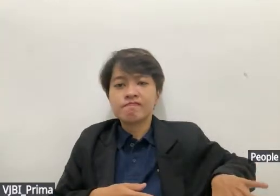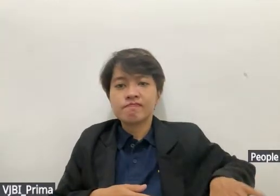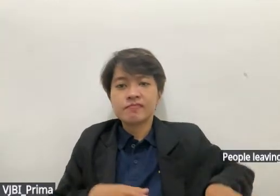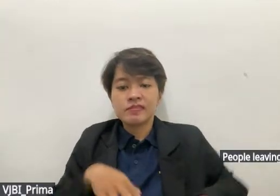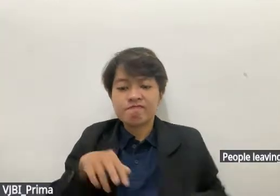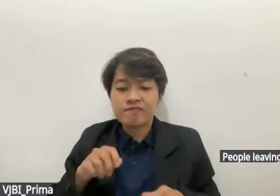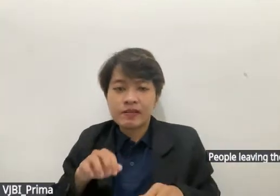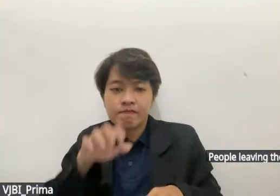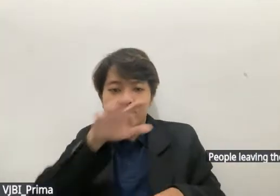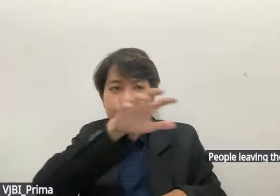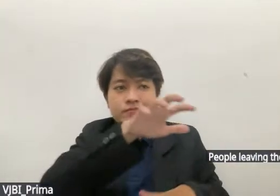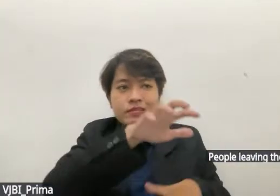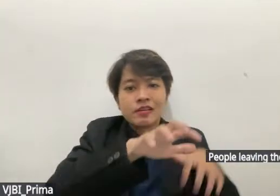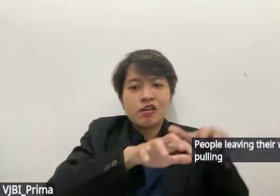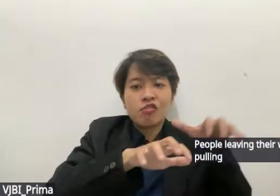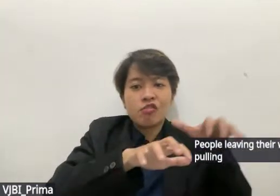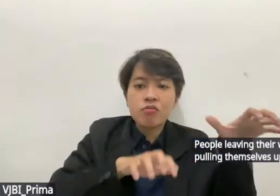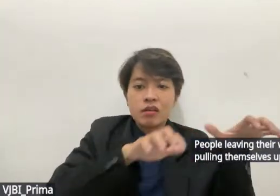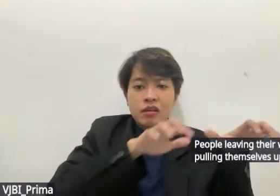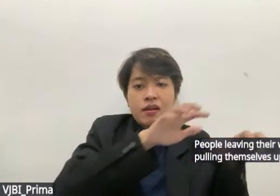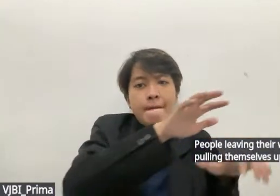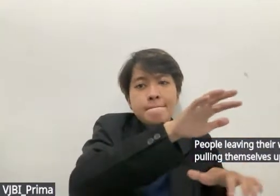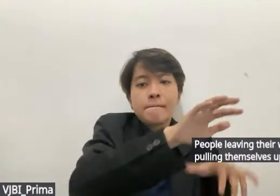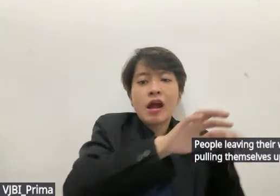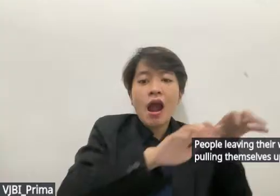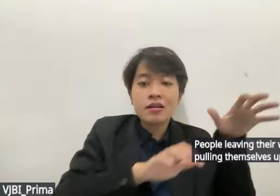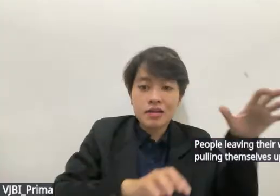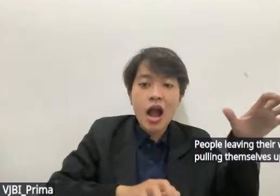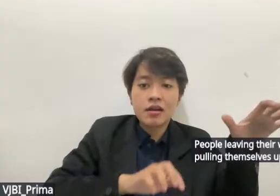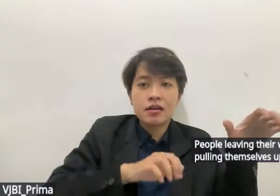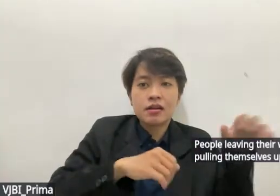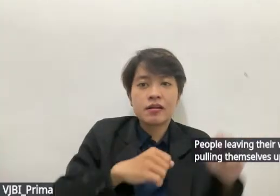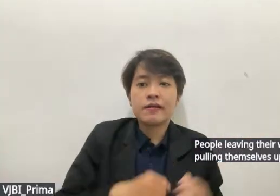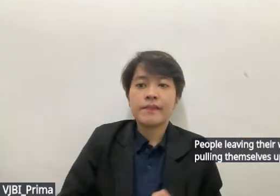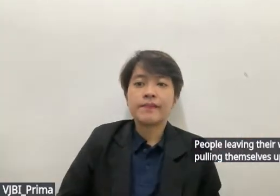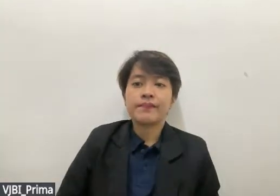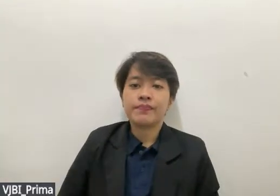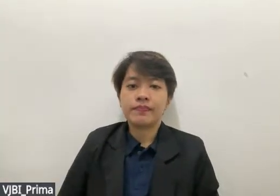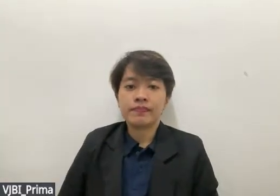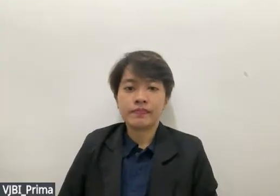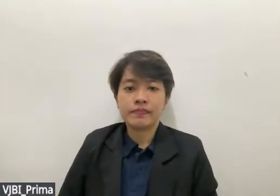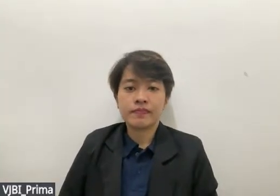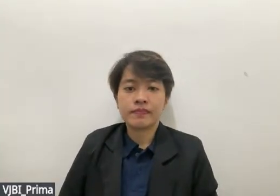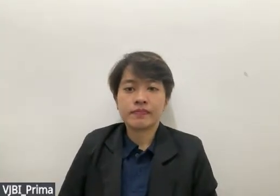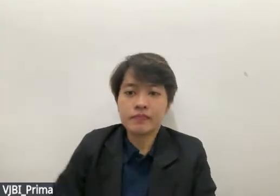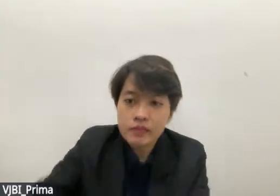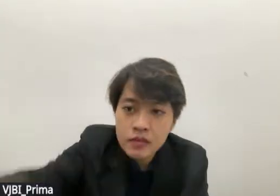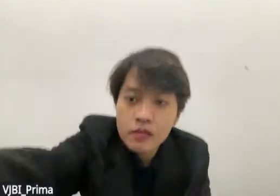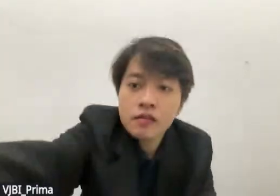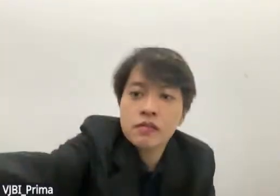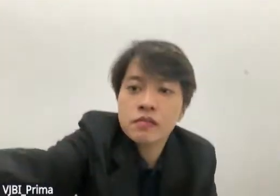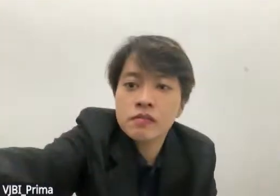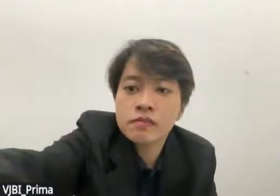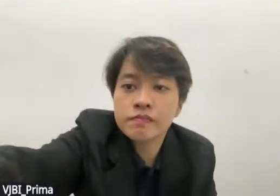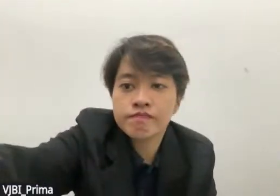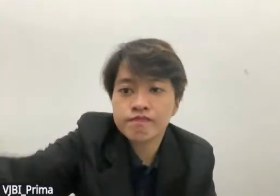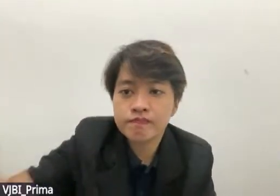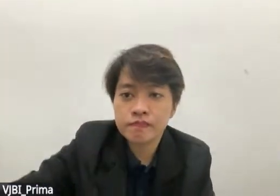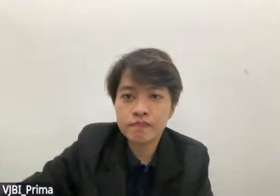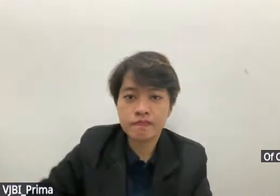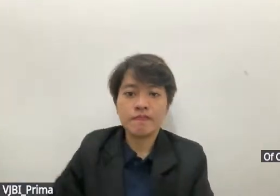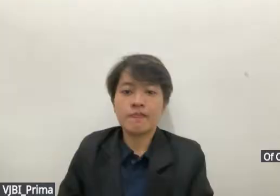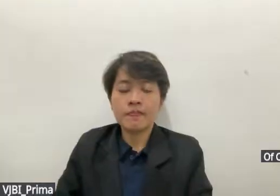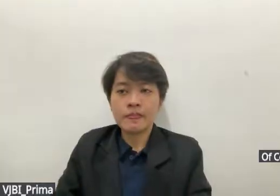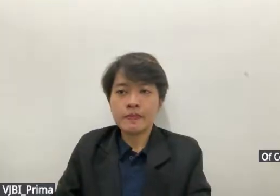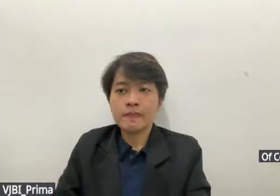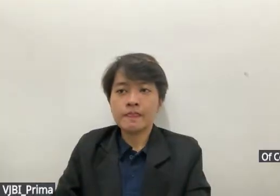the steps, pulling themselves up the steps of Congress, all across it, big, wide steps.